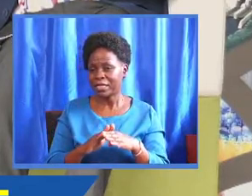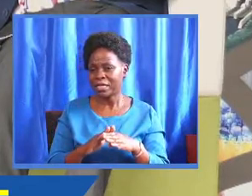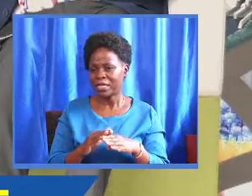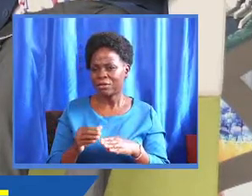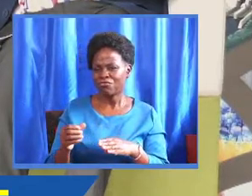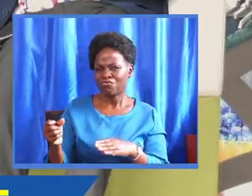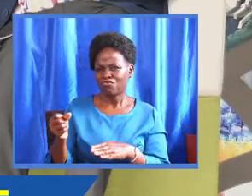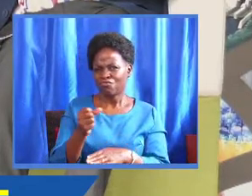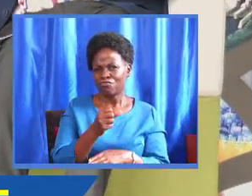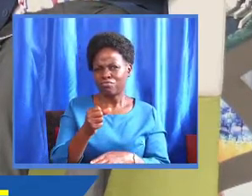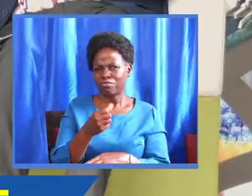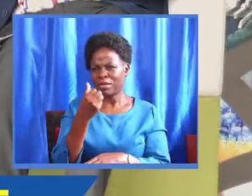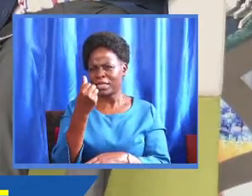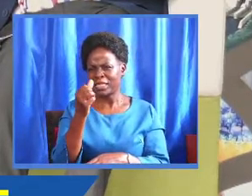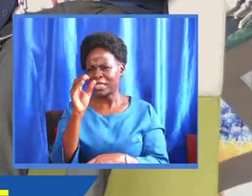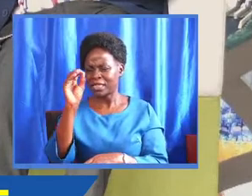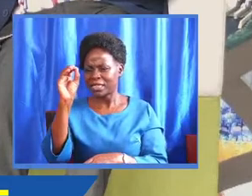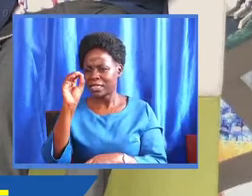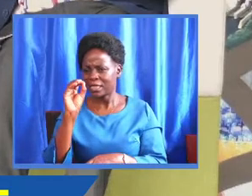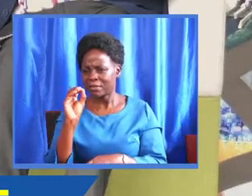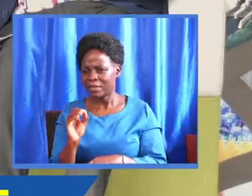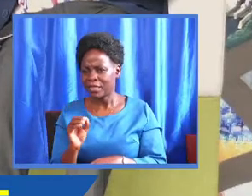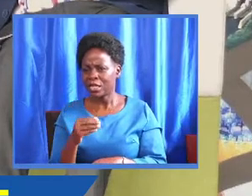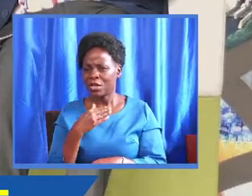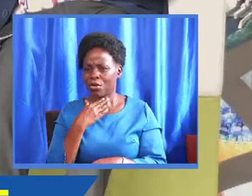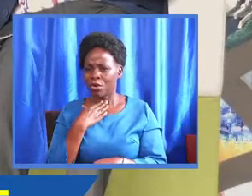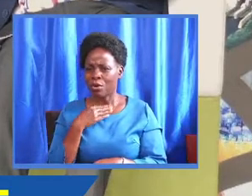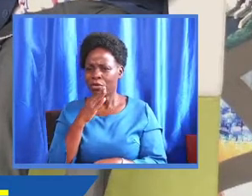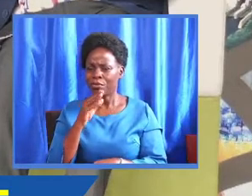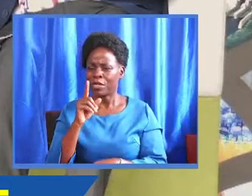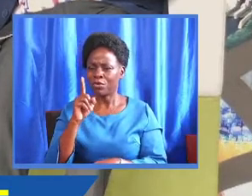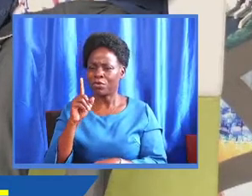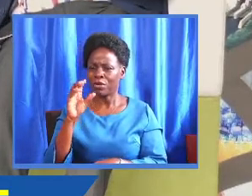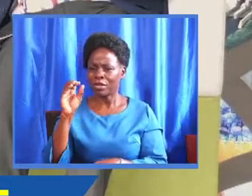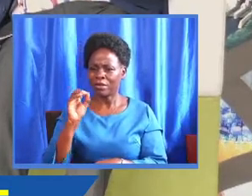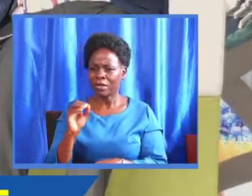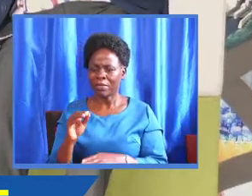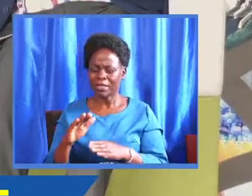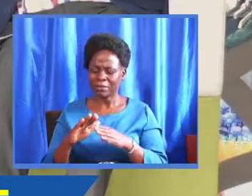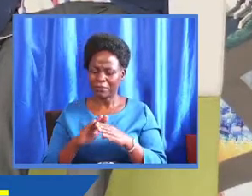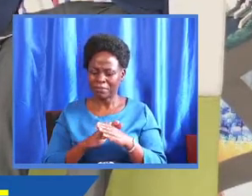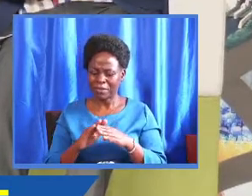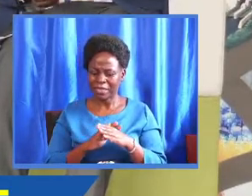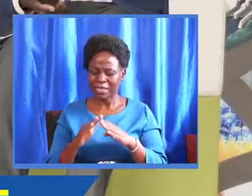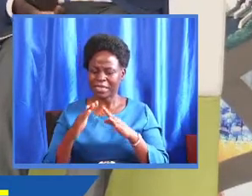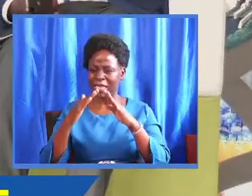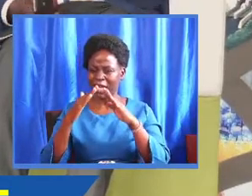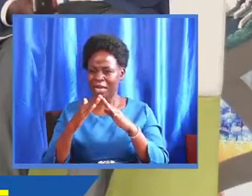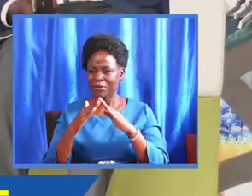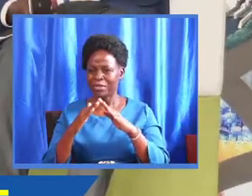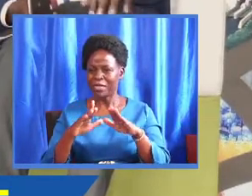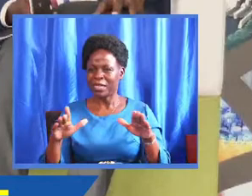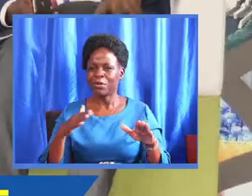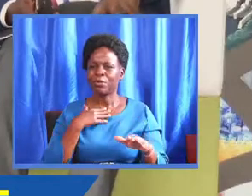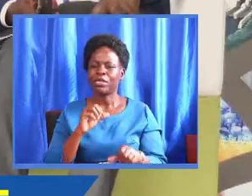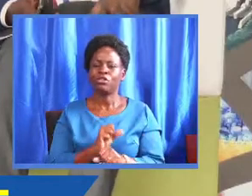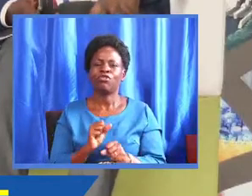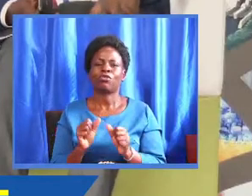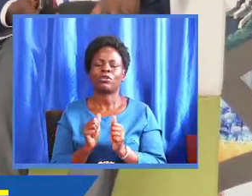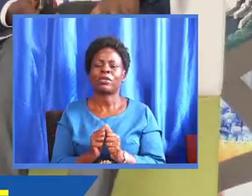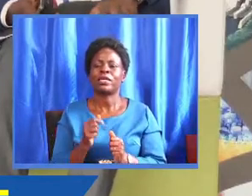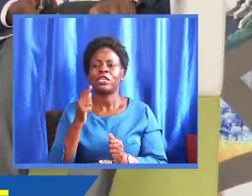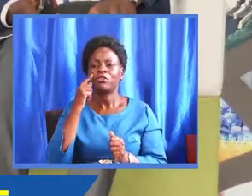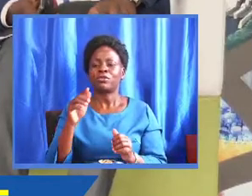around 60%. Would love to be at 100%, but the real estate especially, we will need to work together to see